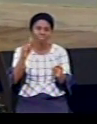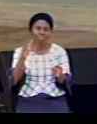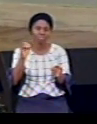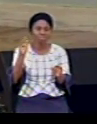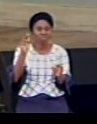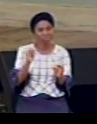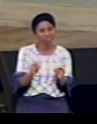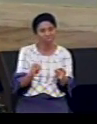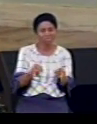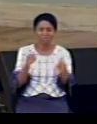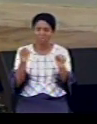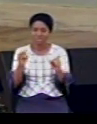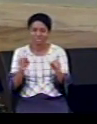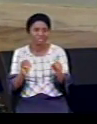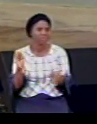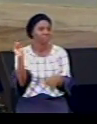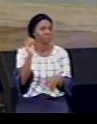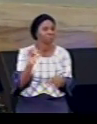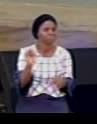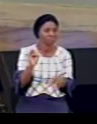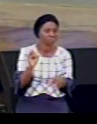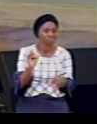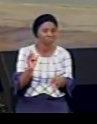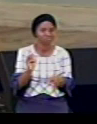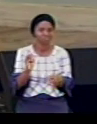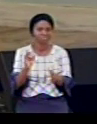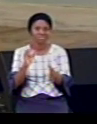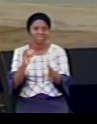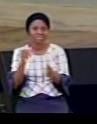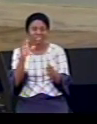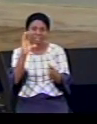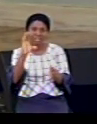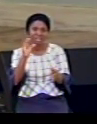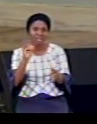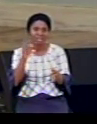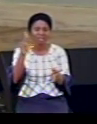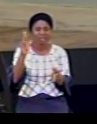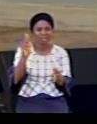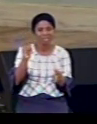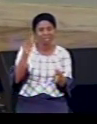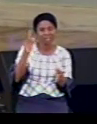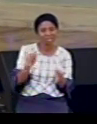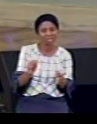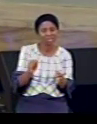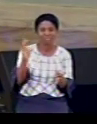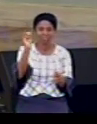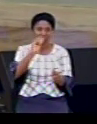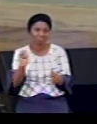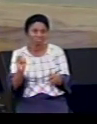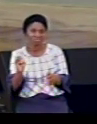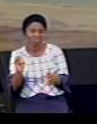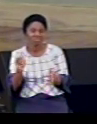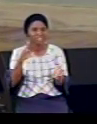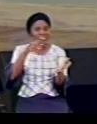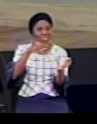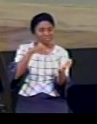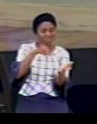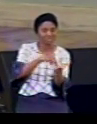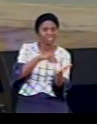Possibilities zero. Counts zero. Medical report